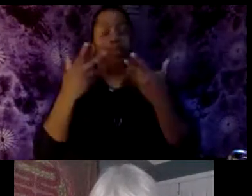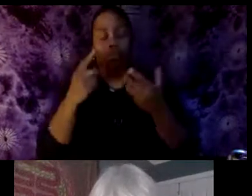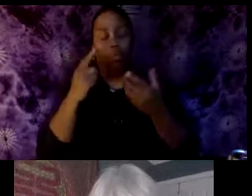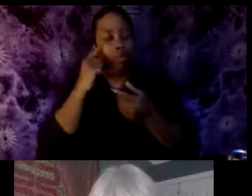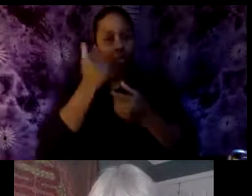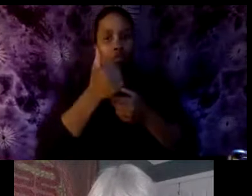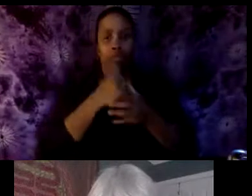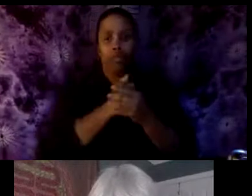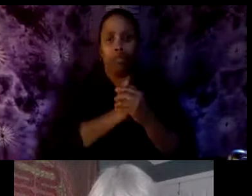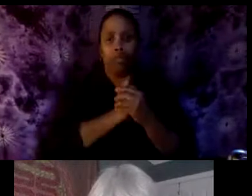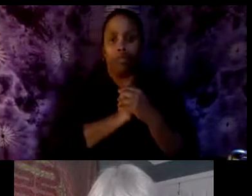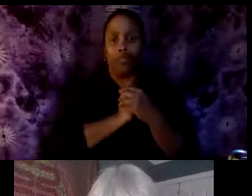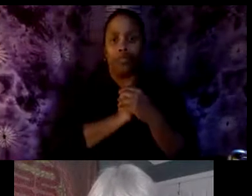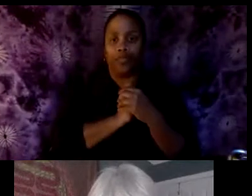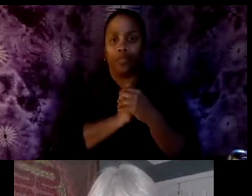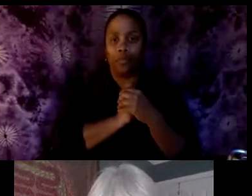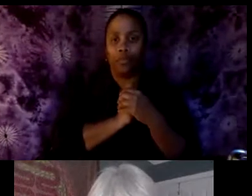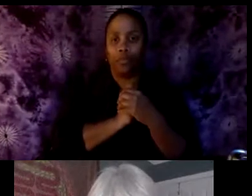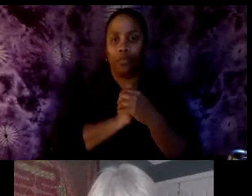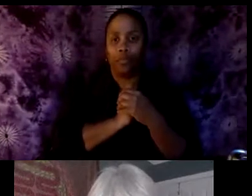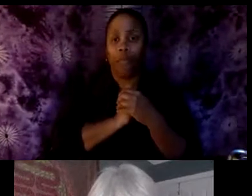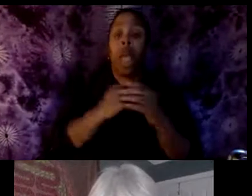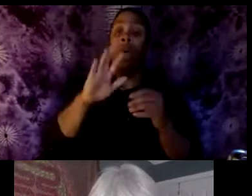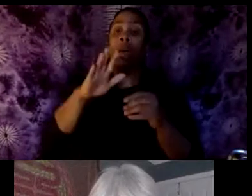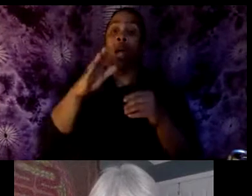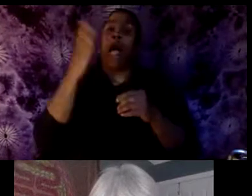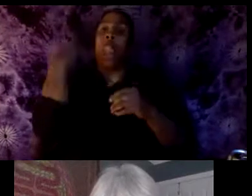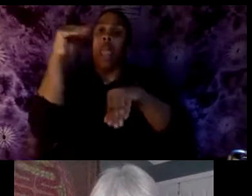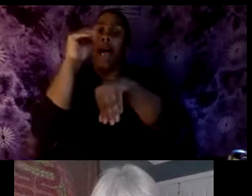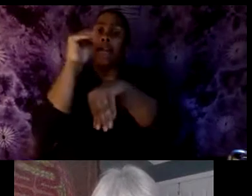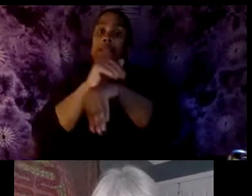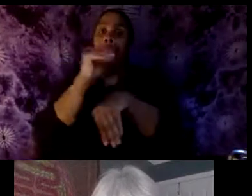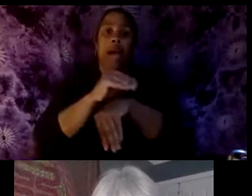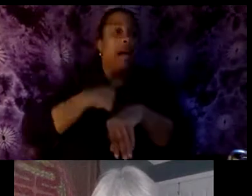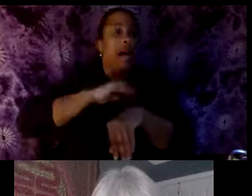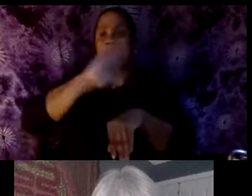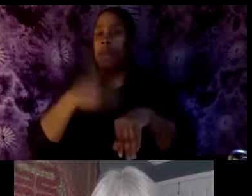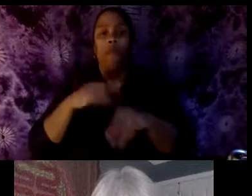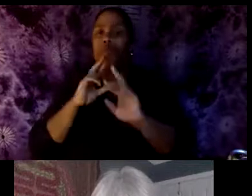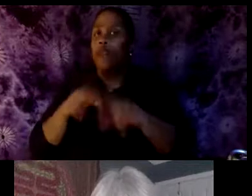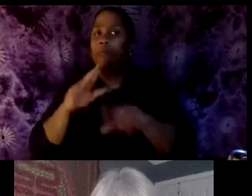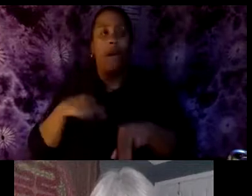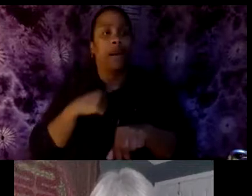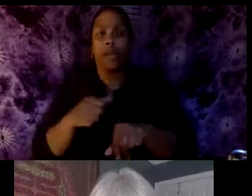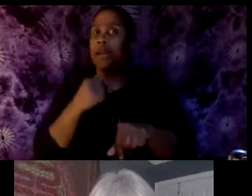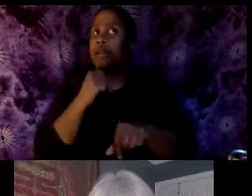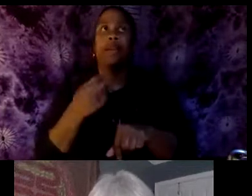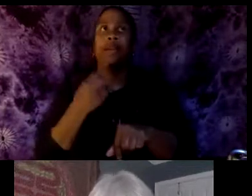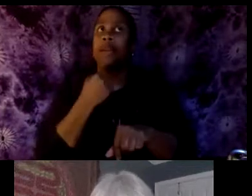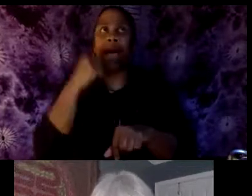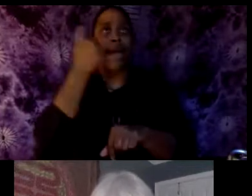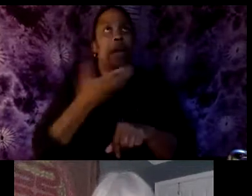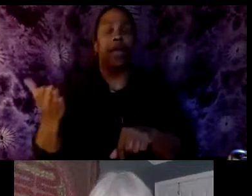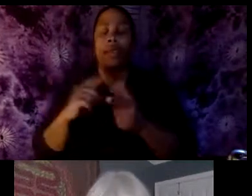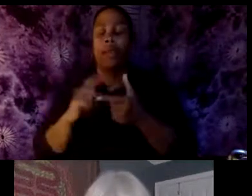anything. That's all. And last night I totally didn't, I never responded. I didn't say a word. And then of course I wake up to a